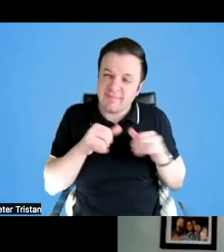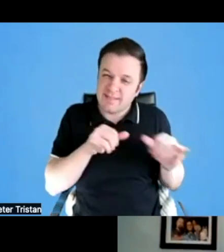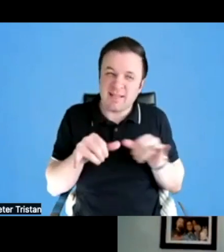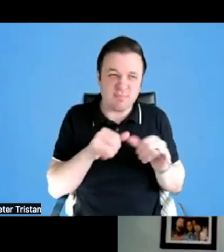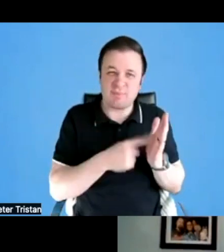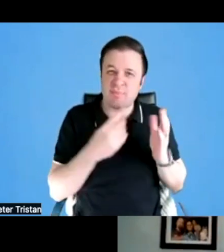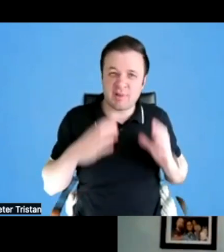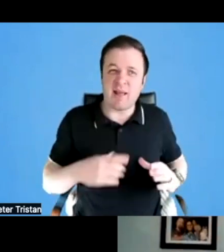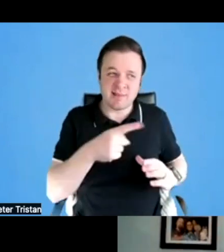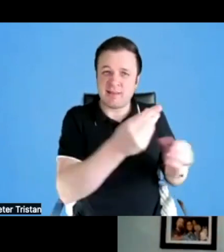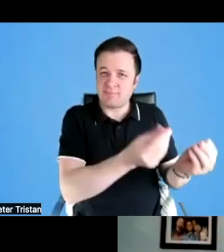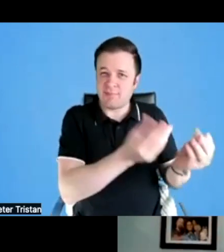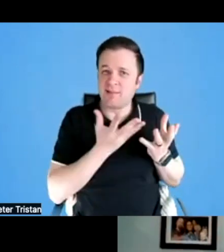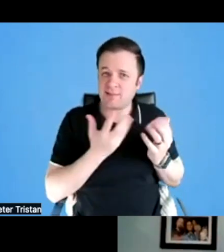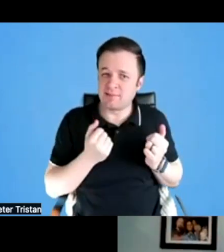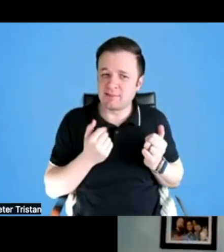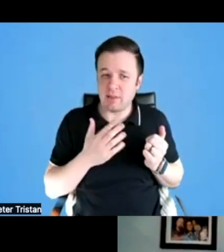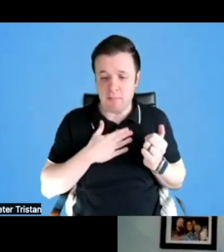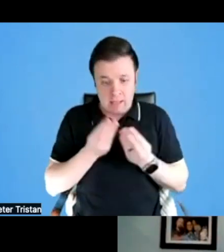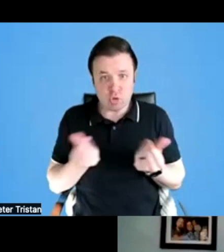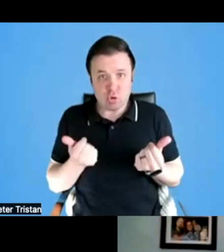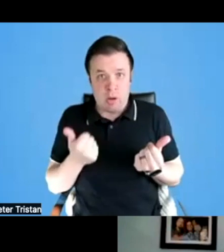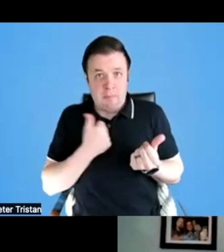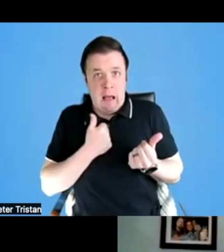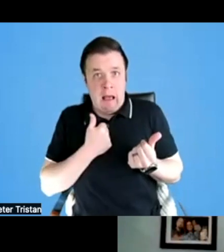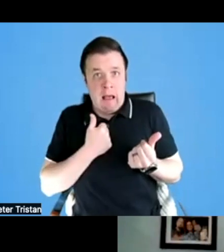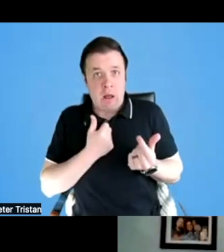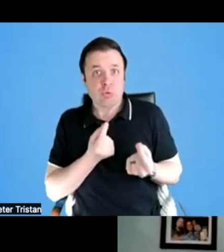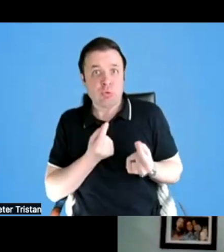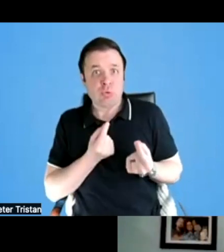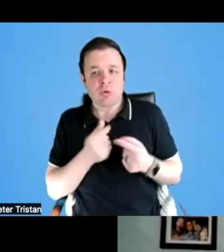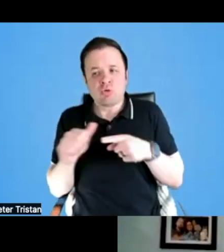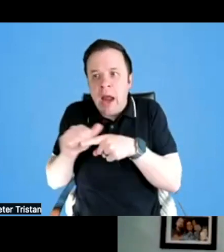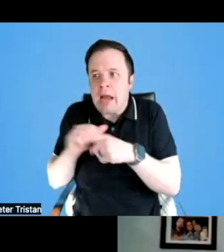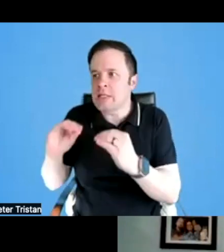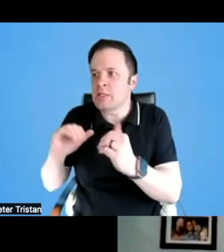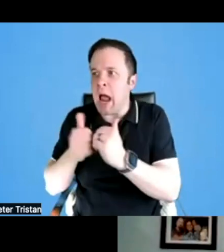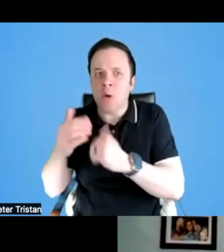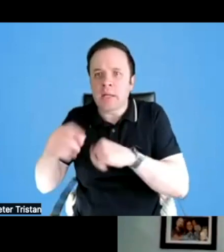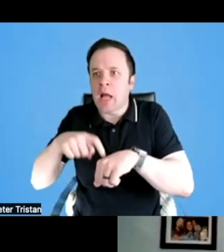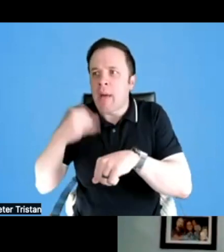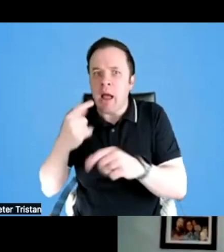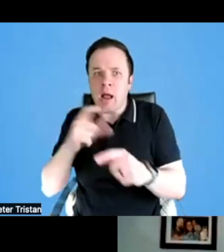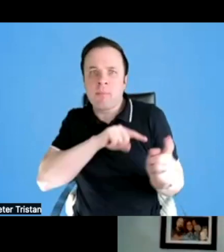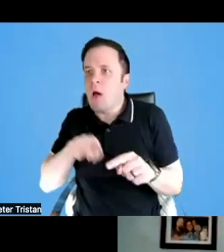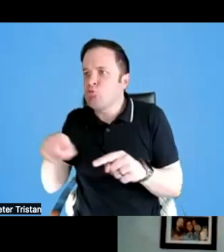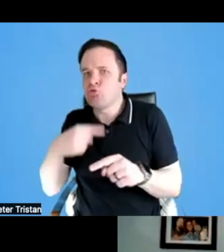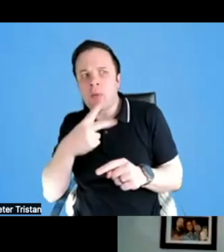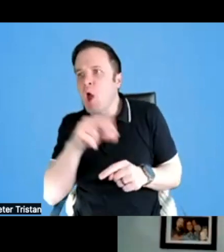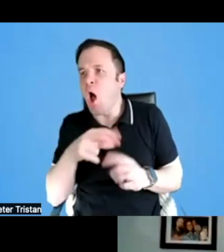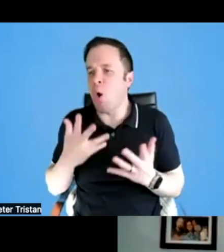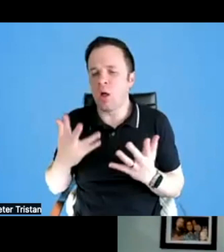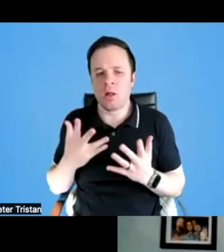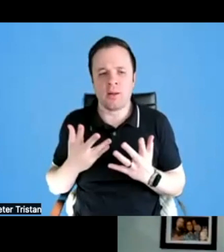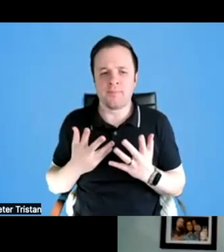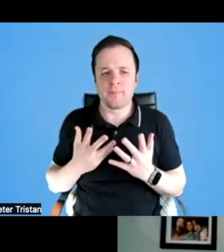that like, so my solution was to help do training with her, and what she needed is something that we now have in place, where we have sort of like, here's our